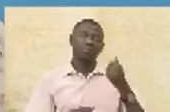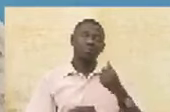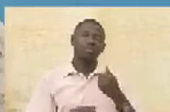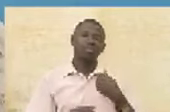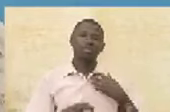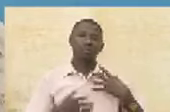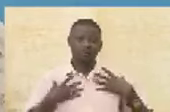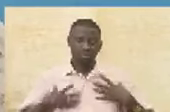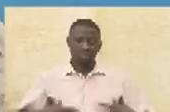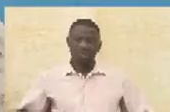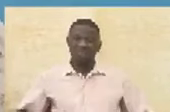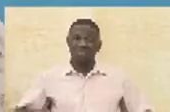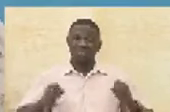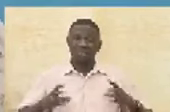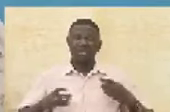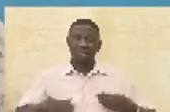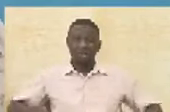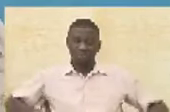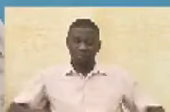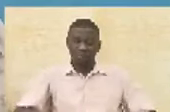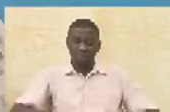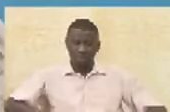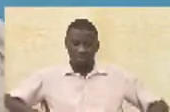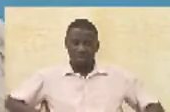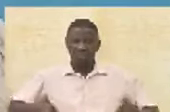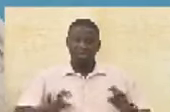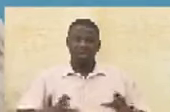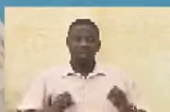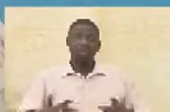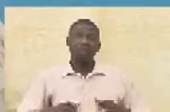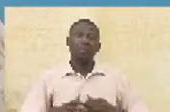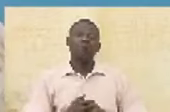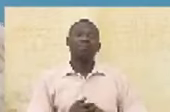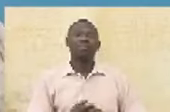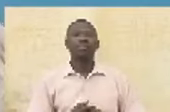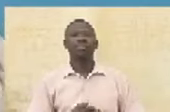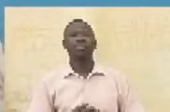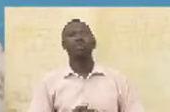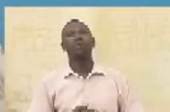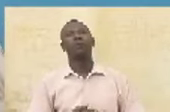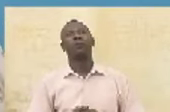plus the internal pain in my bones and up to my waist,